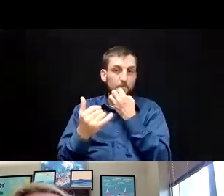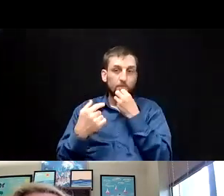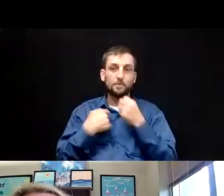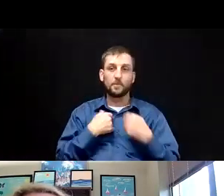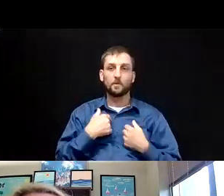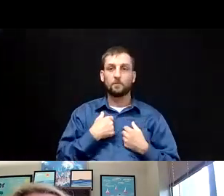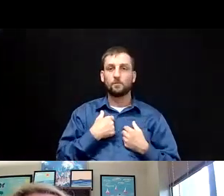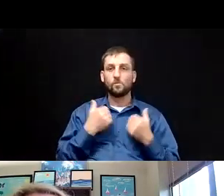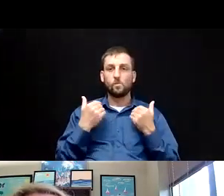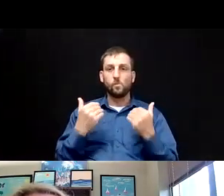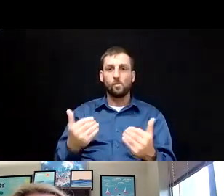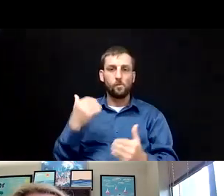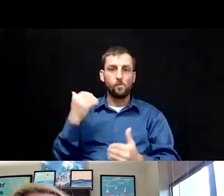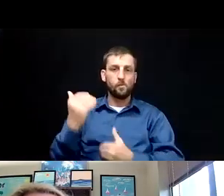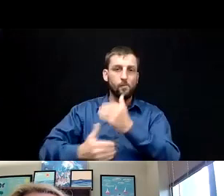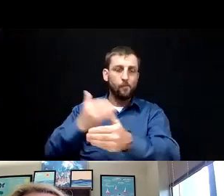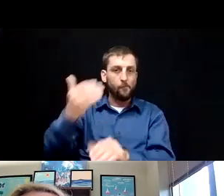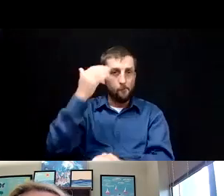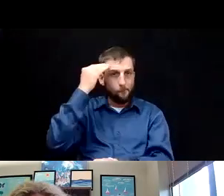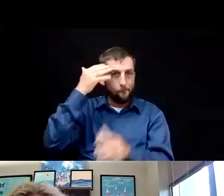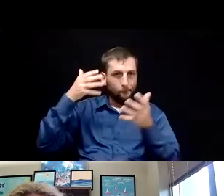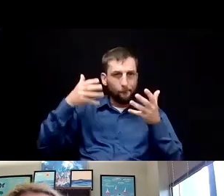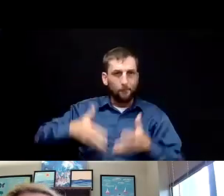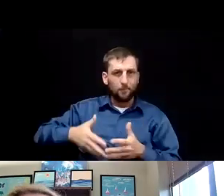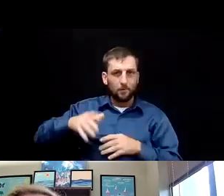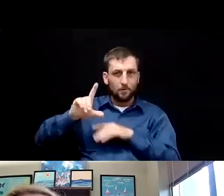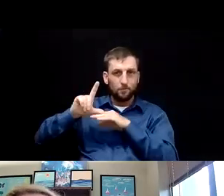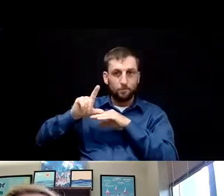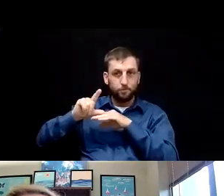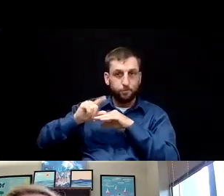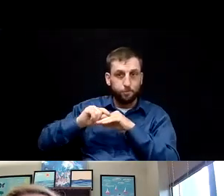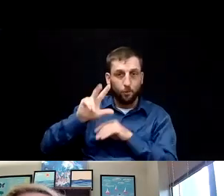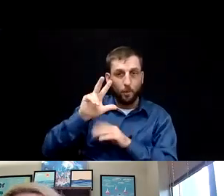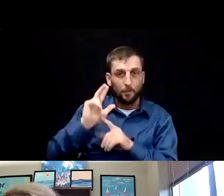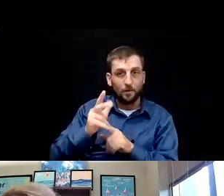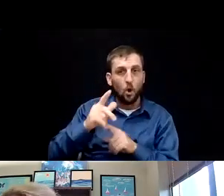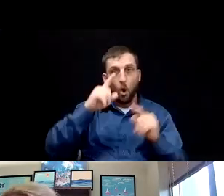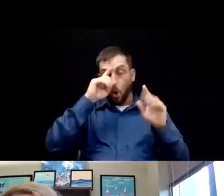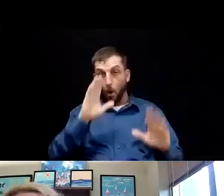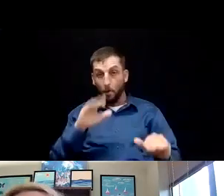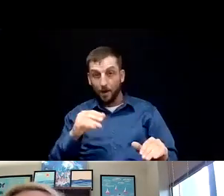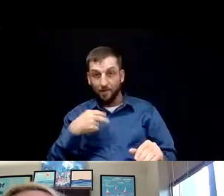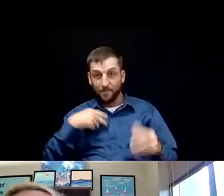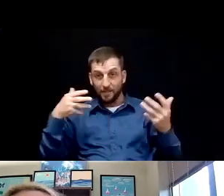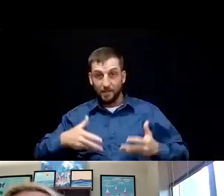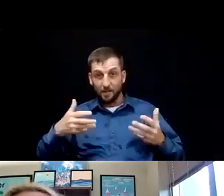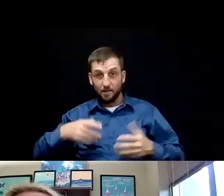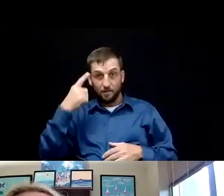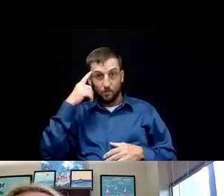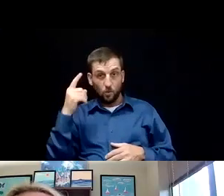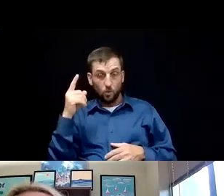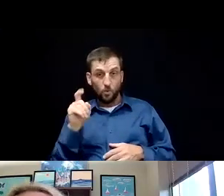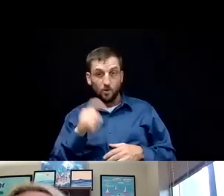move on. I know we are down to about 3 minutes. We had hoped to have some time for questions, but you guys do have all of our